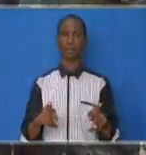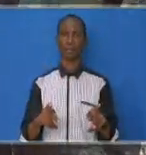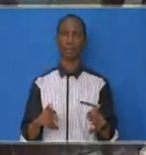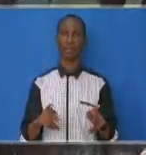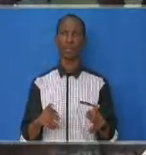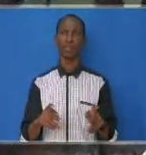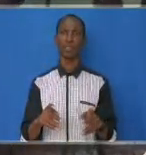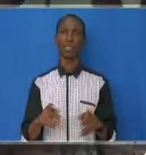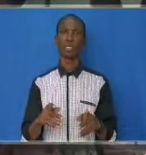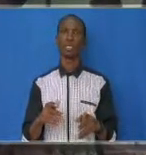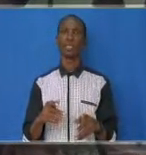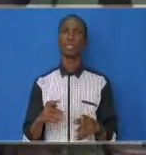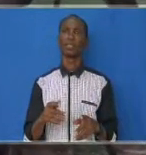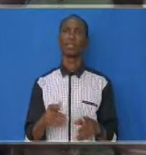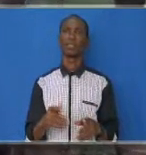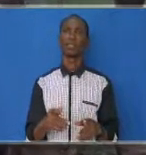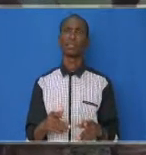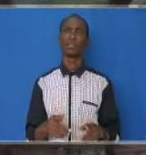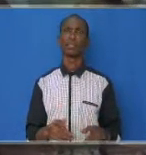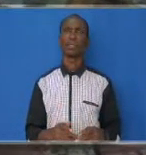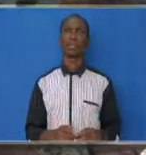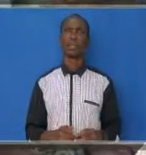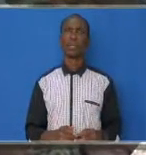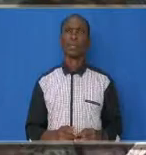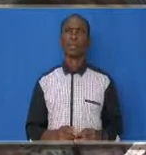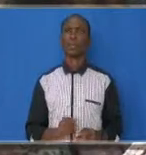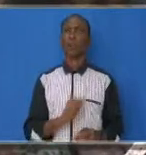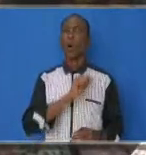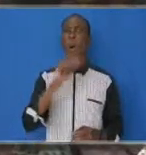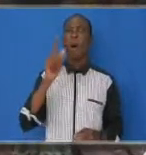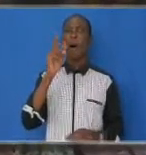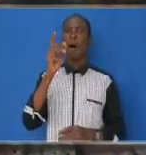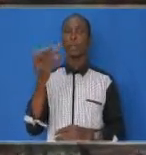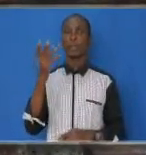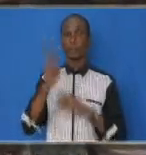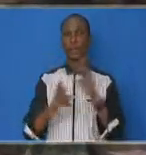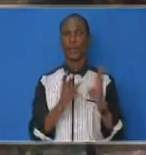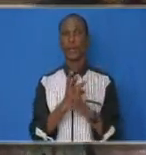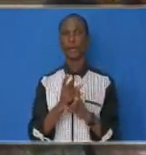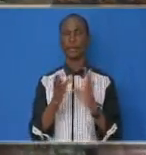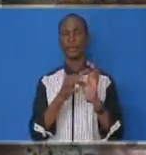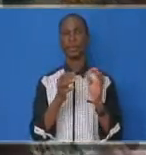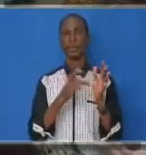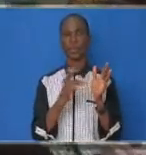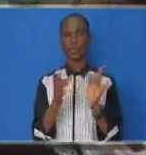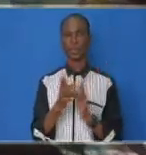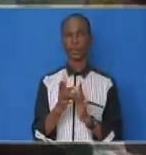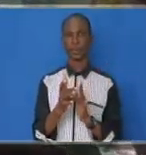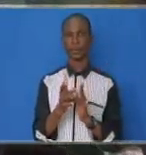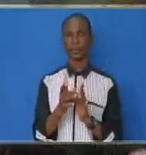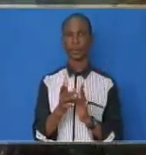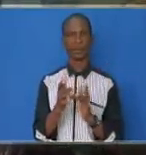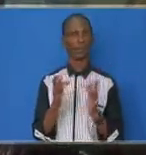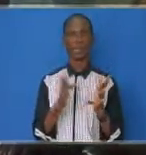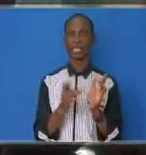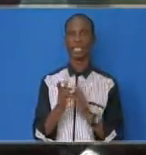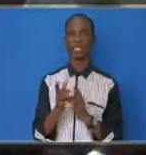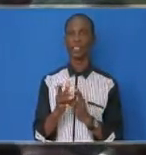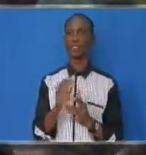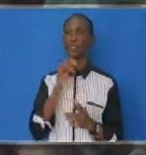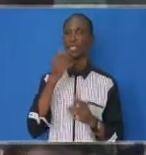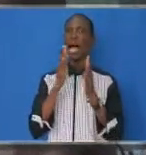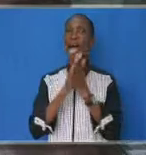Paul ebisa asembi oromanfo meti nsia nchichemu miensa na owieye no ono asan yia